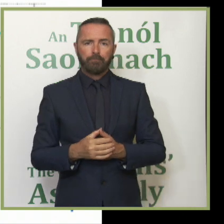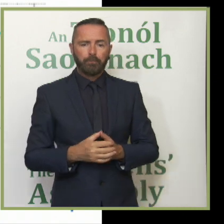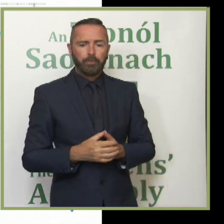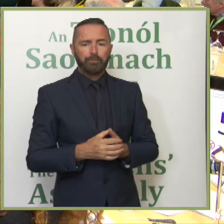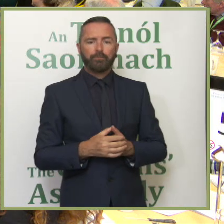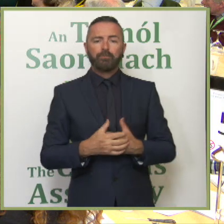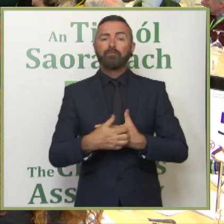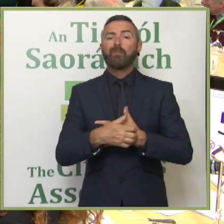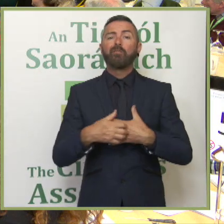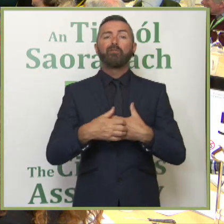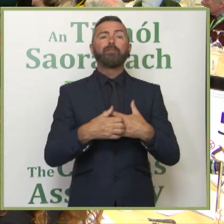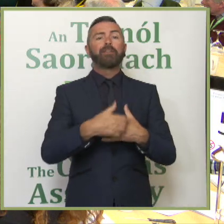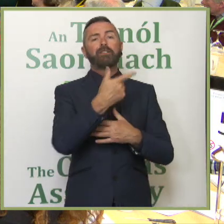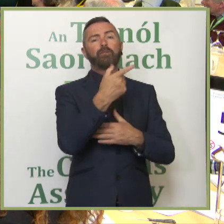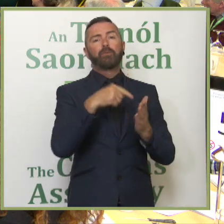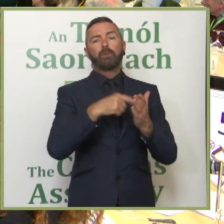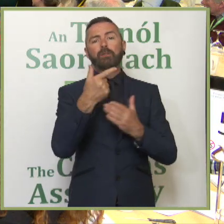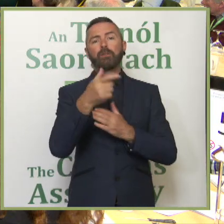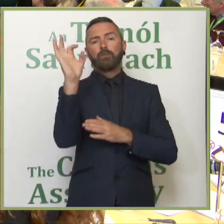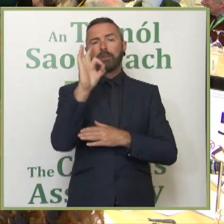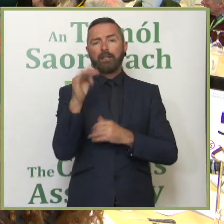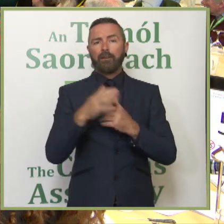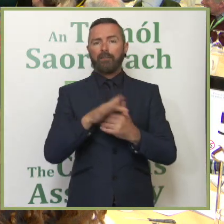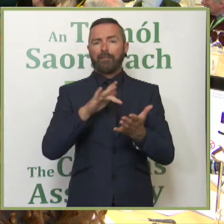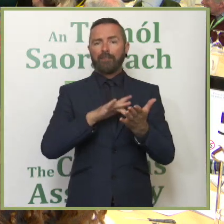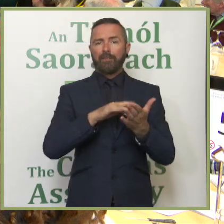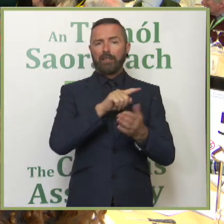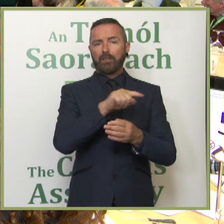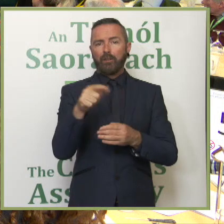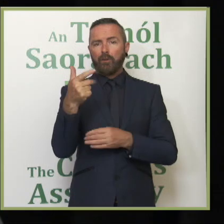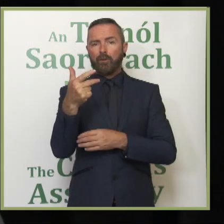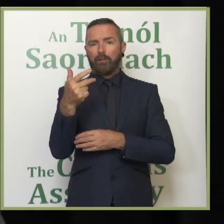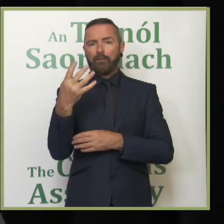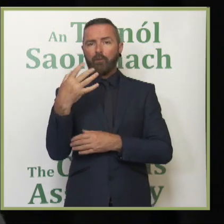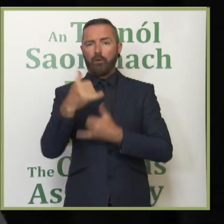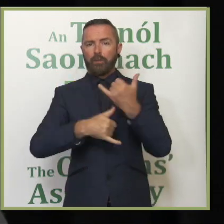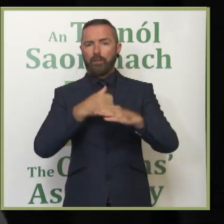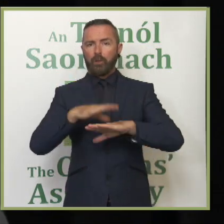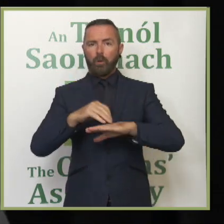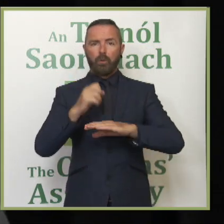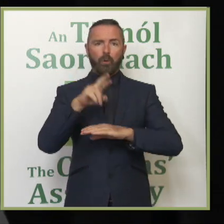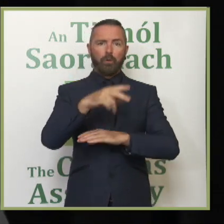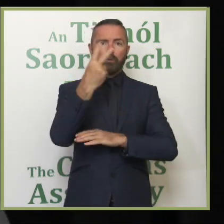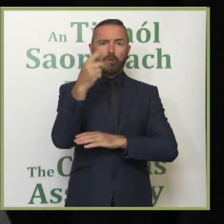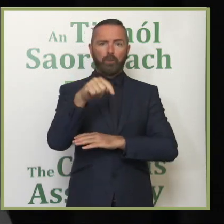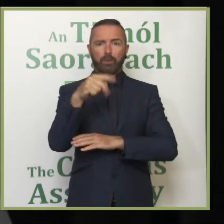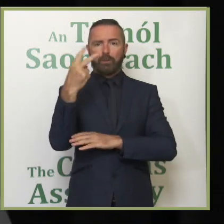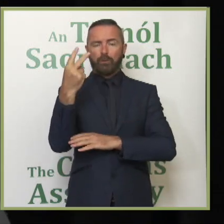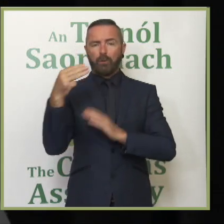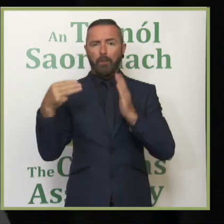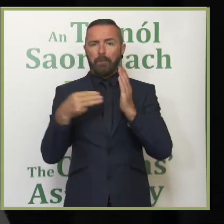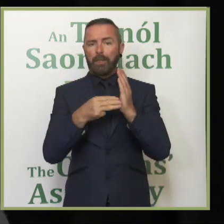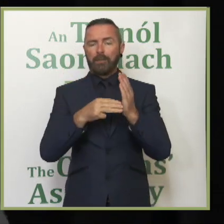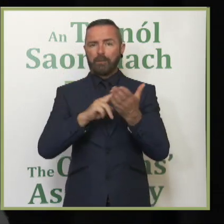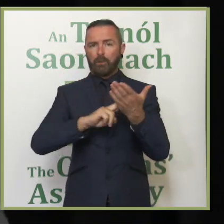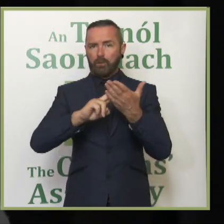about 2.2% of 15 to 34-year-olds, or 2.2 million of that age group, reporting use in the